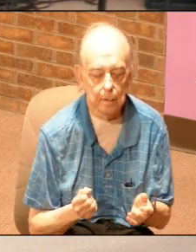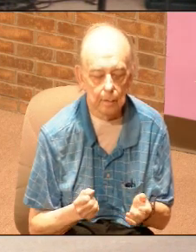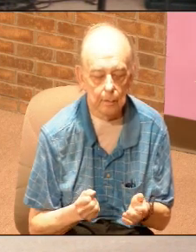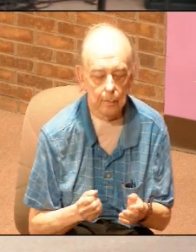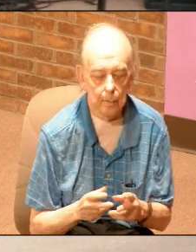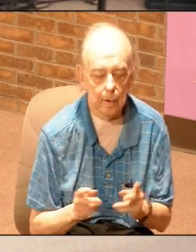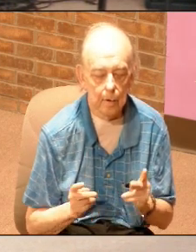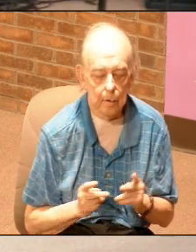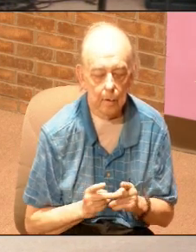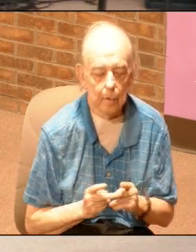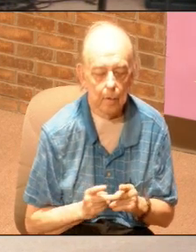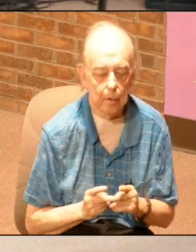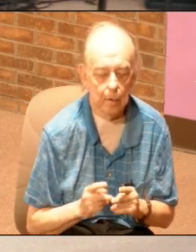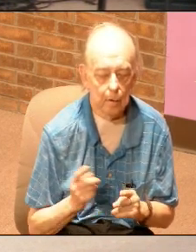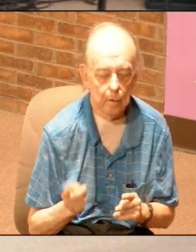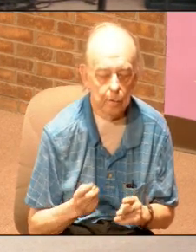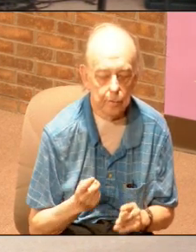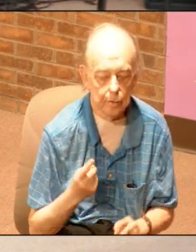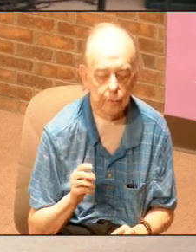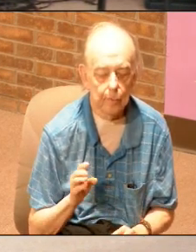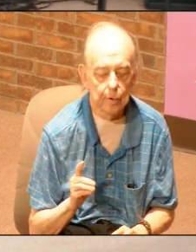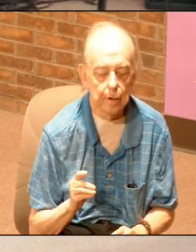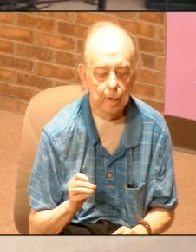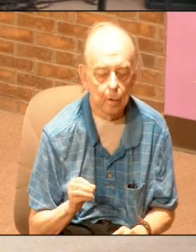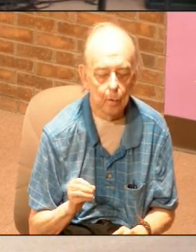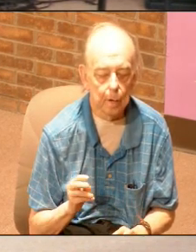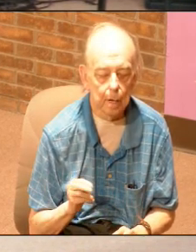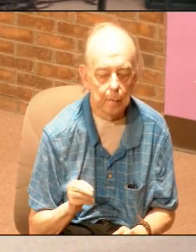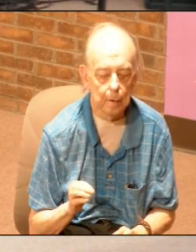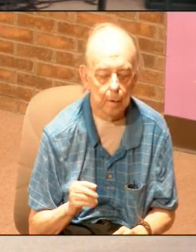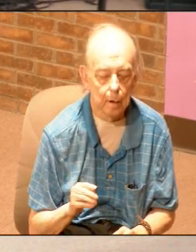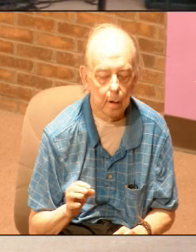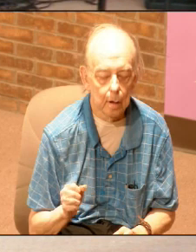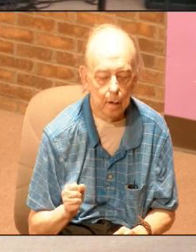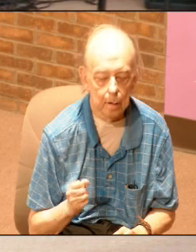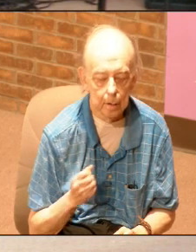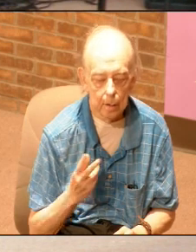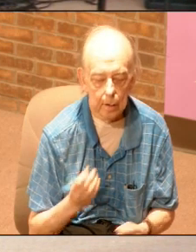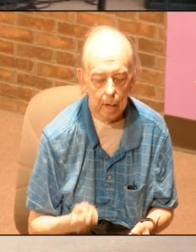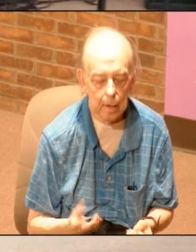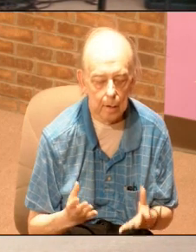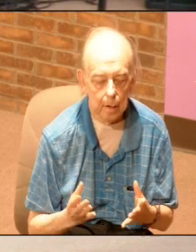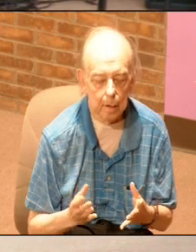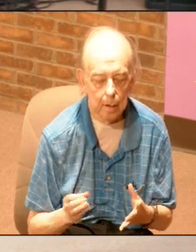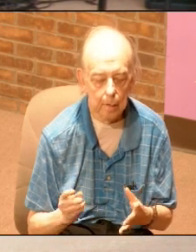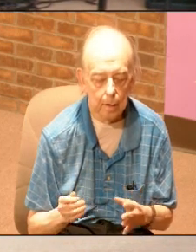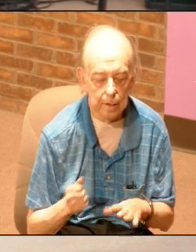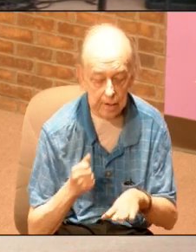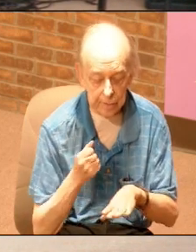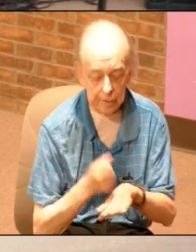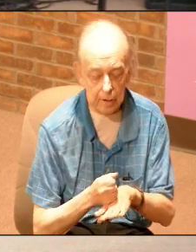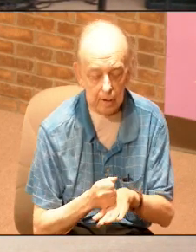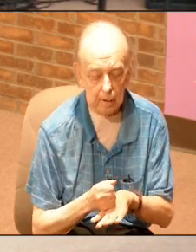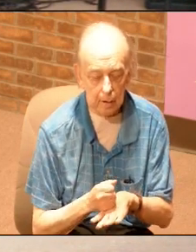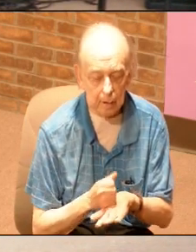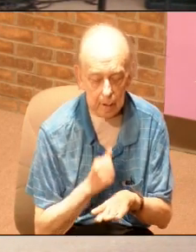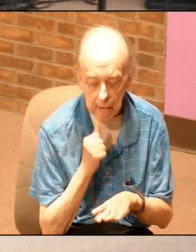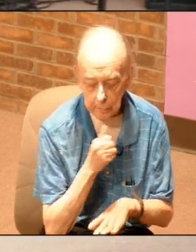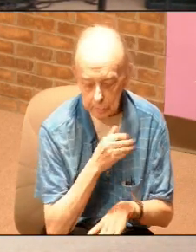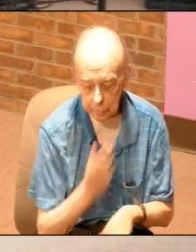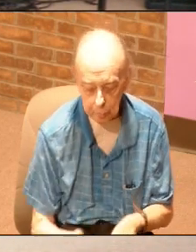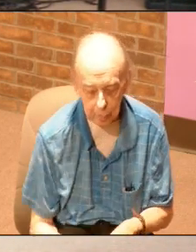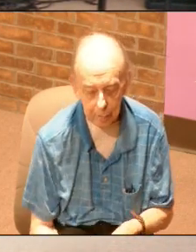a place just for dominoes, to see how many dominoes you could set up and knock